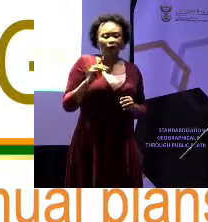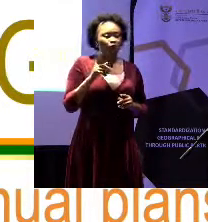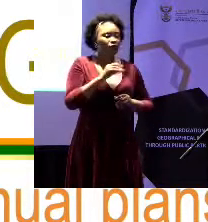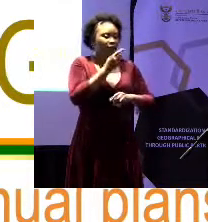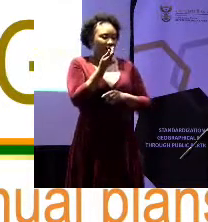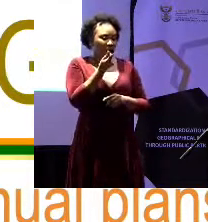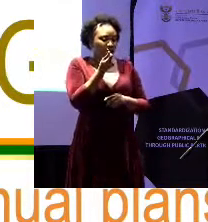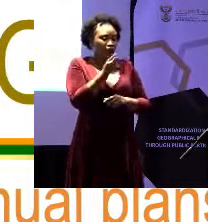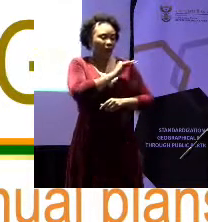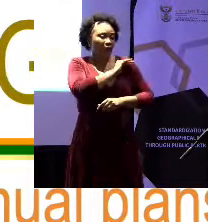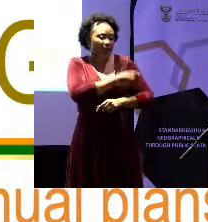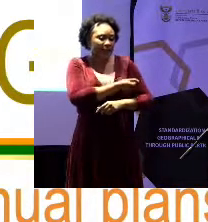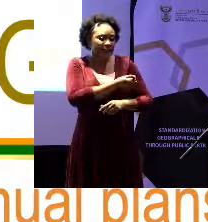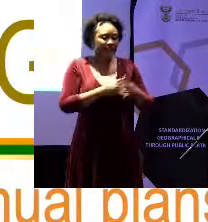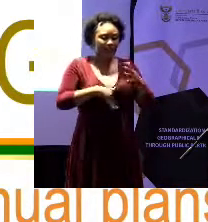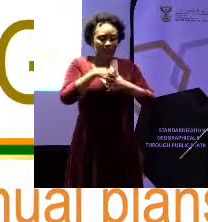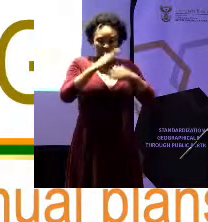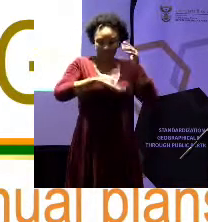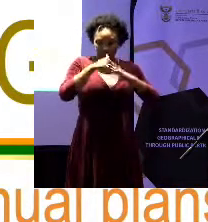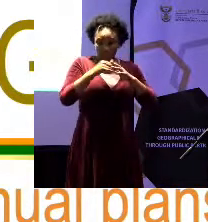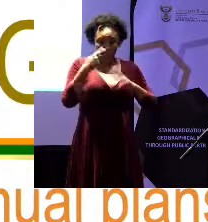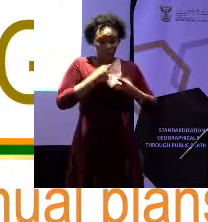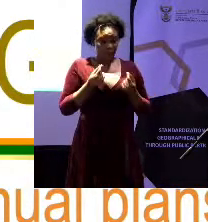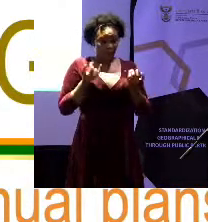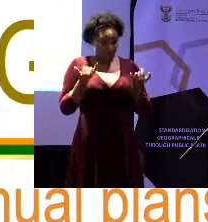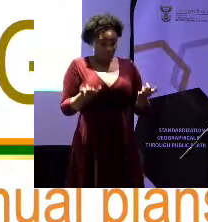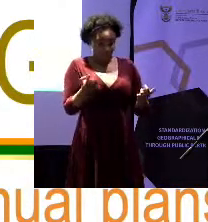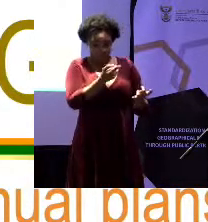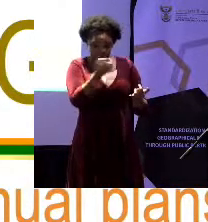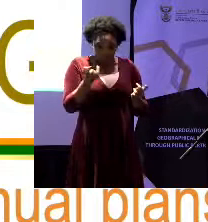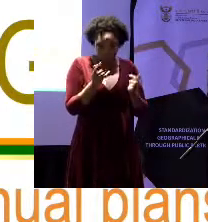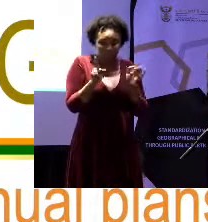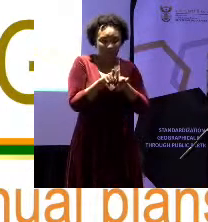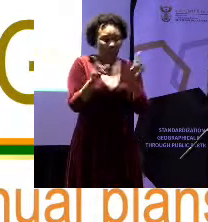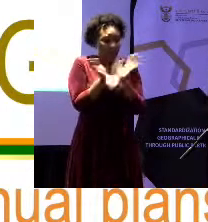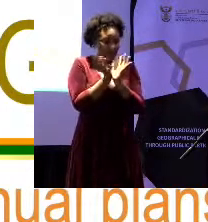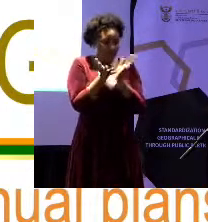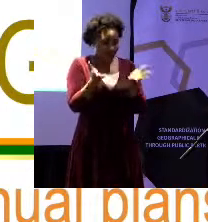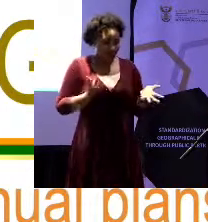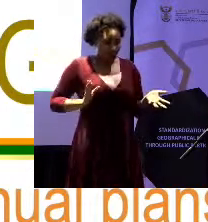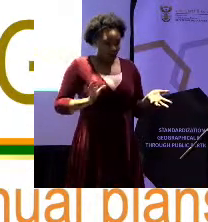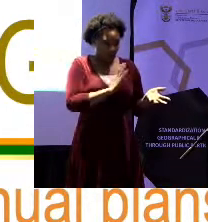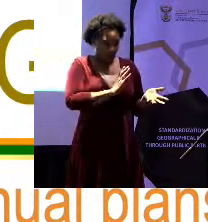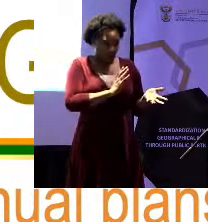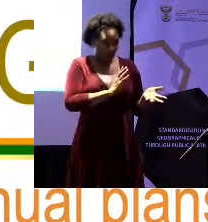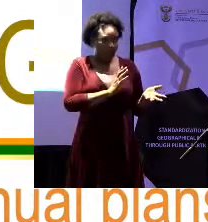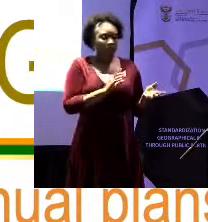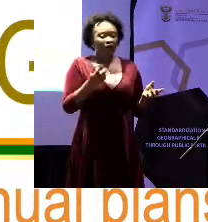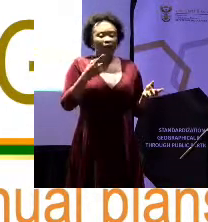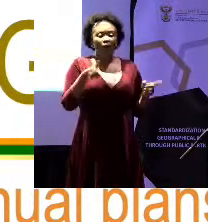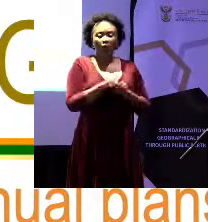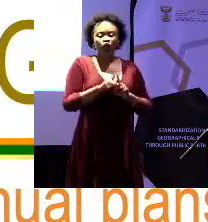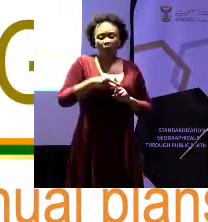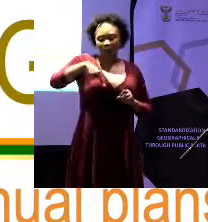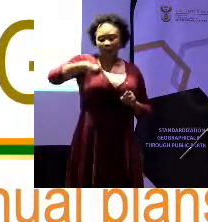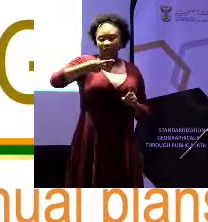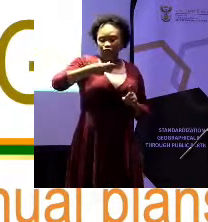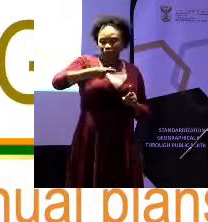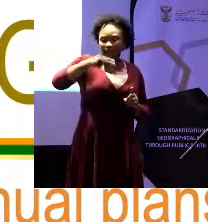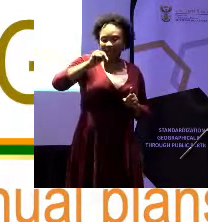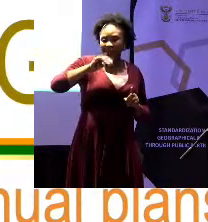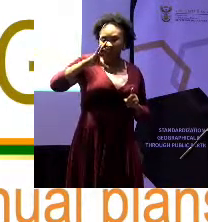we are doing now during meetings of council. Identify challenges as per the PGNC matrix. This matrix